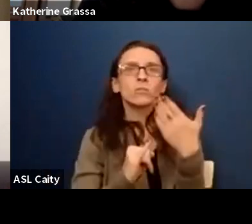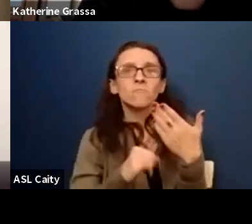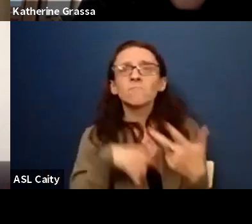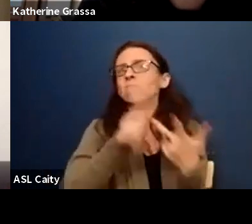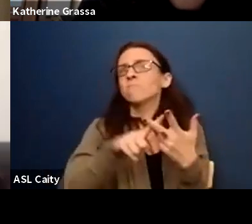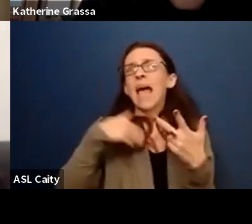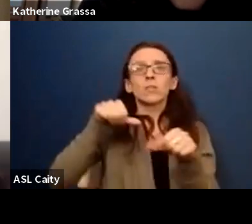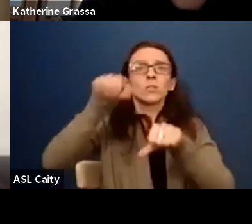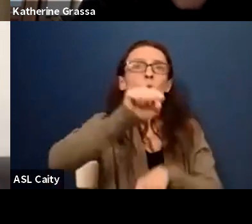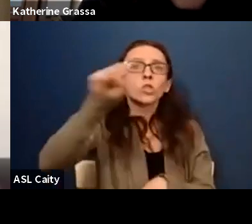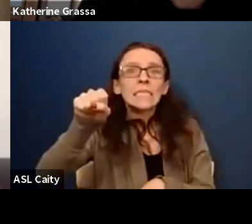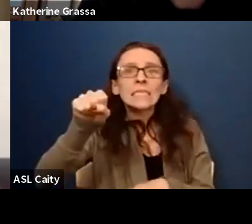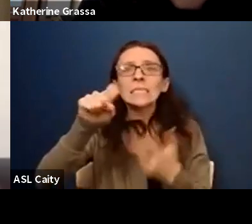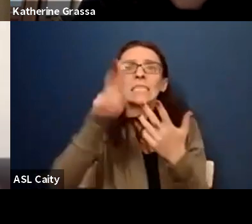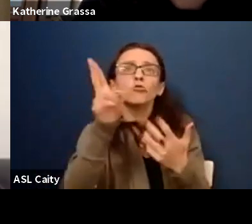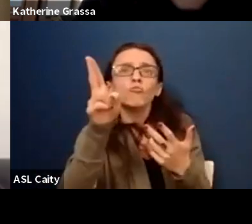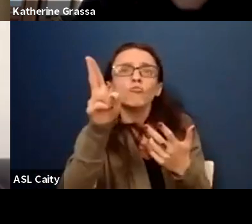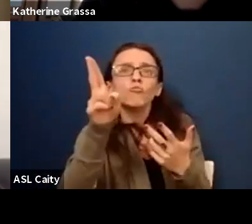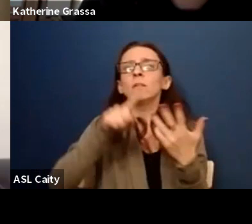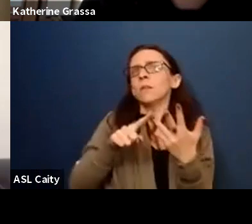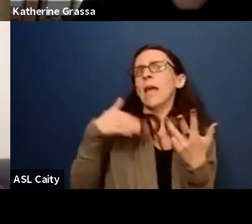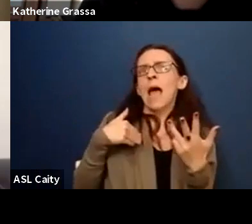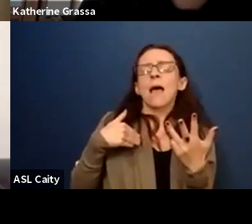social studies and history. And